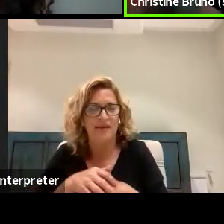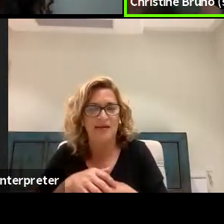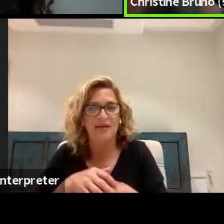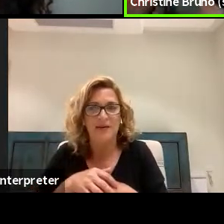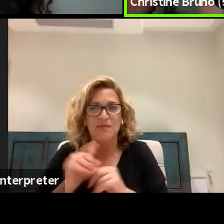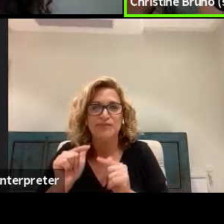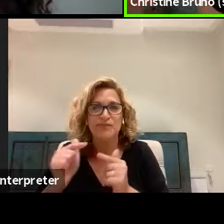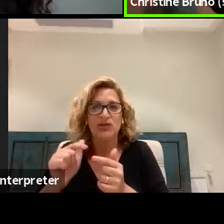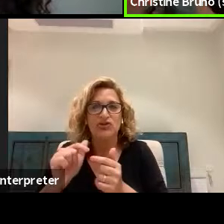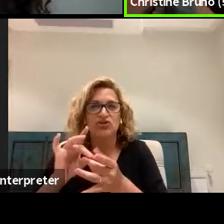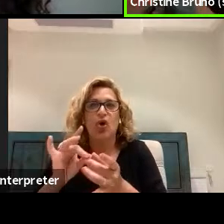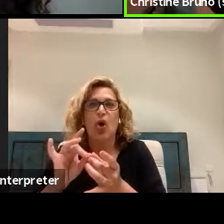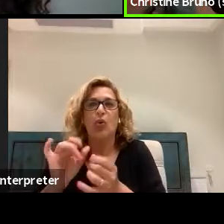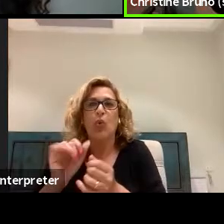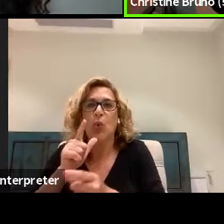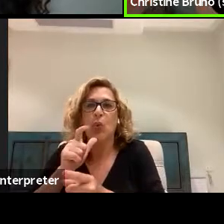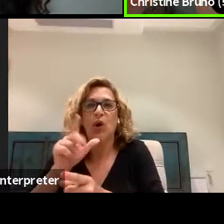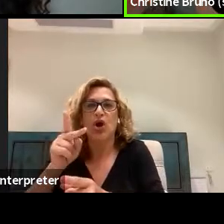a big